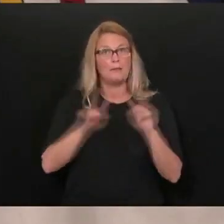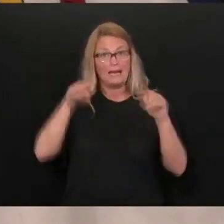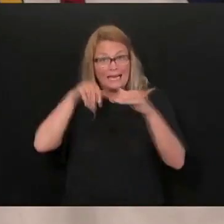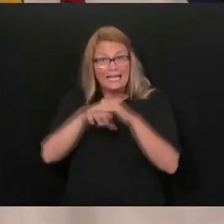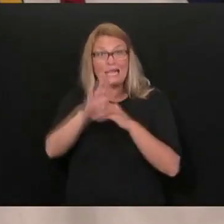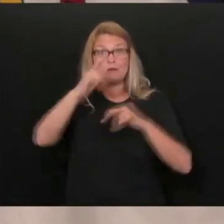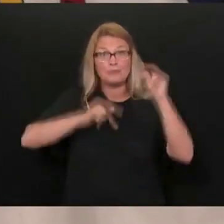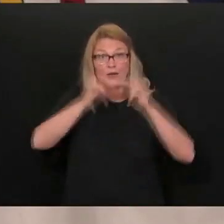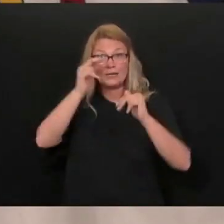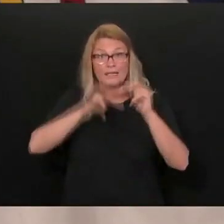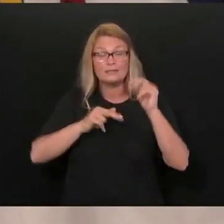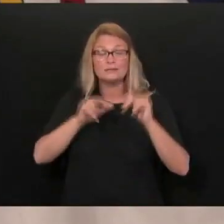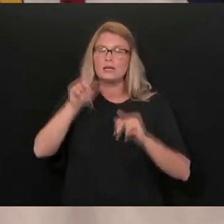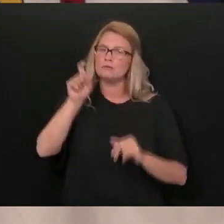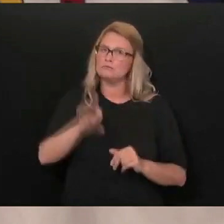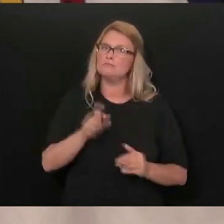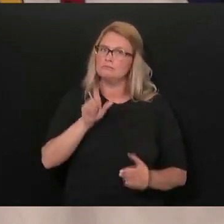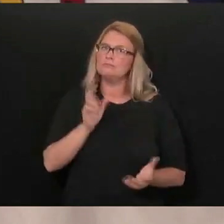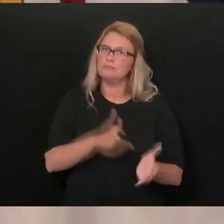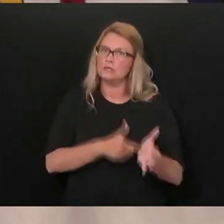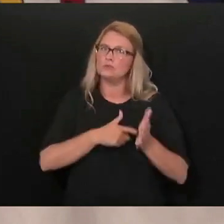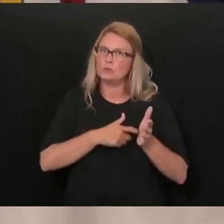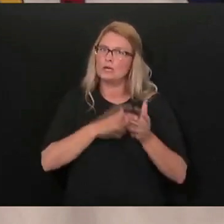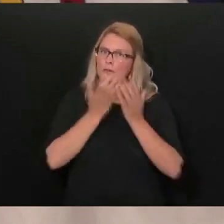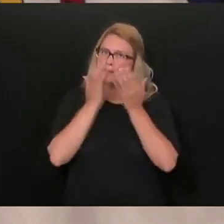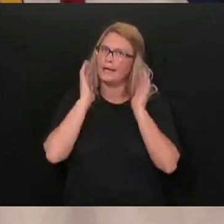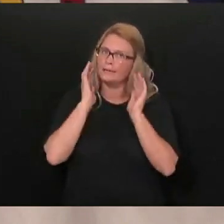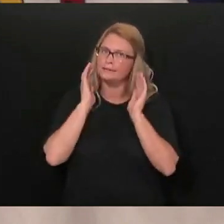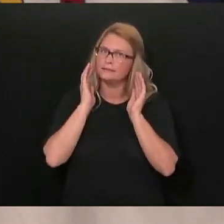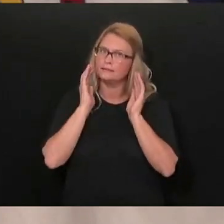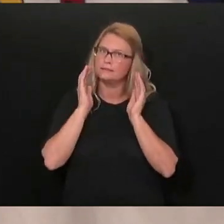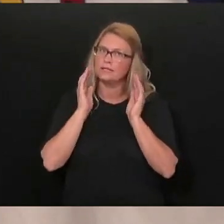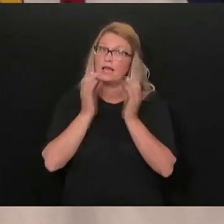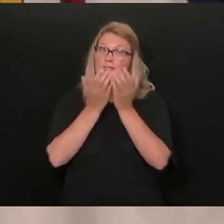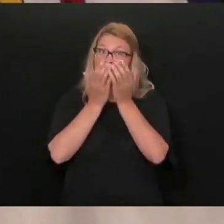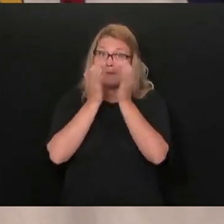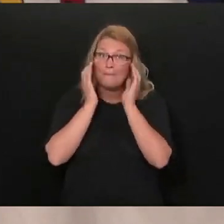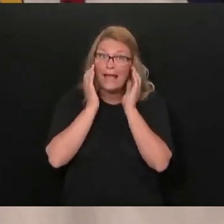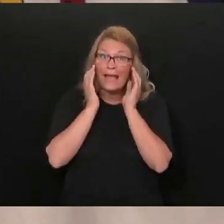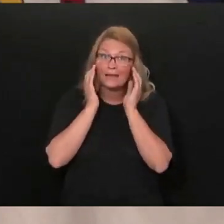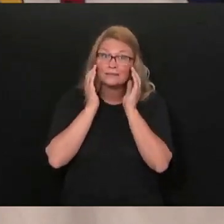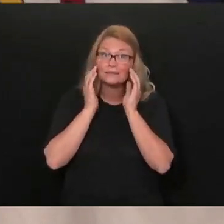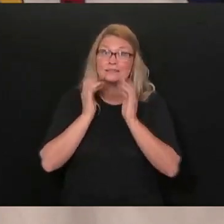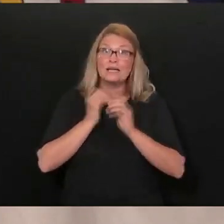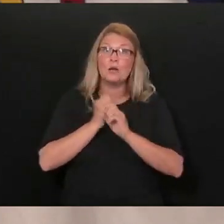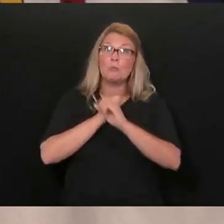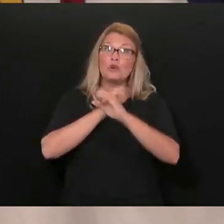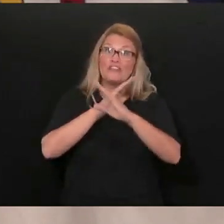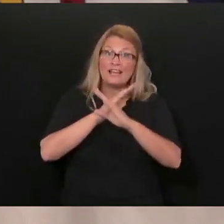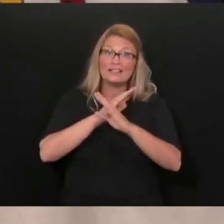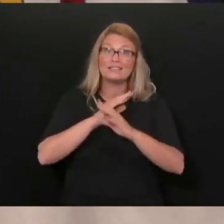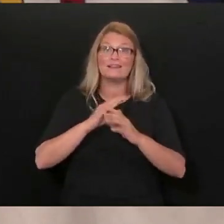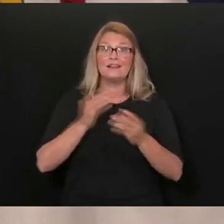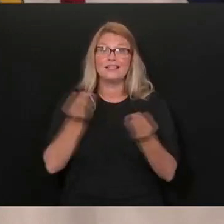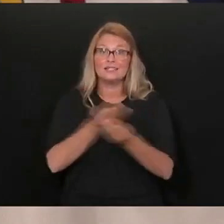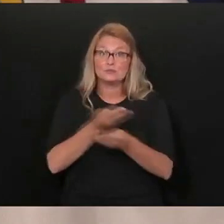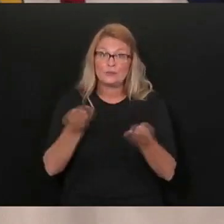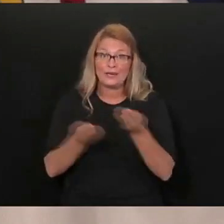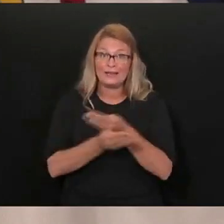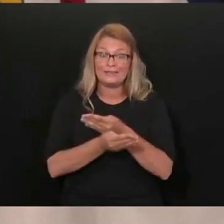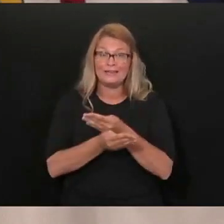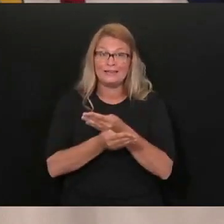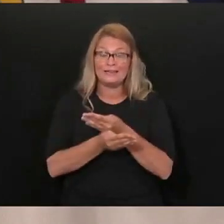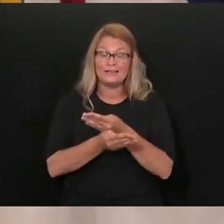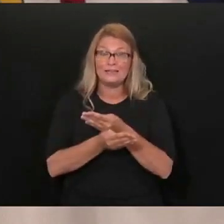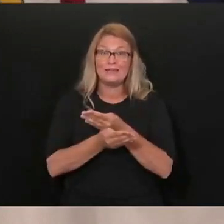but at the same time, the masks do prevent this thing, and the mathematics of the mask